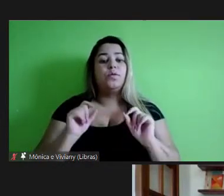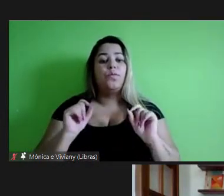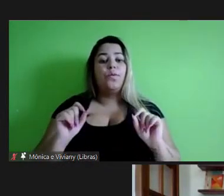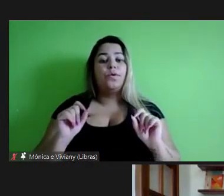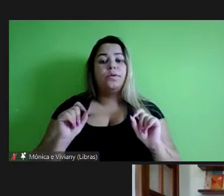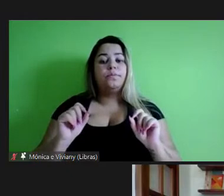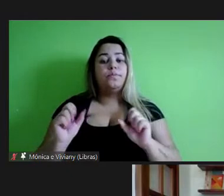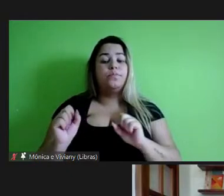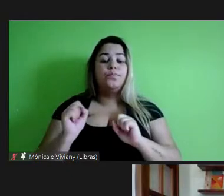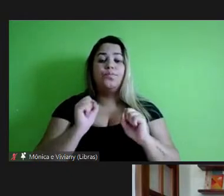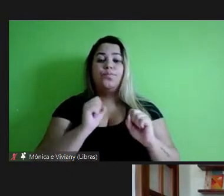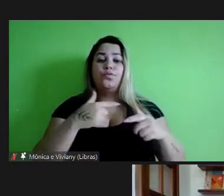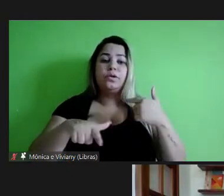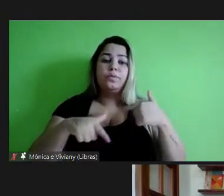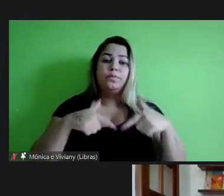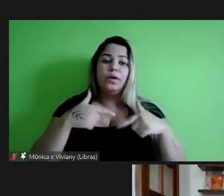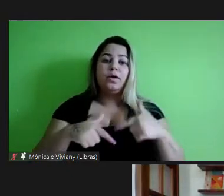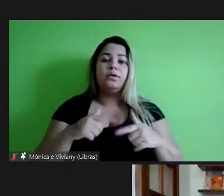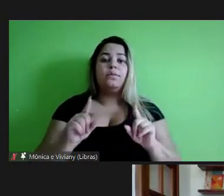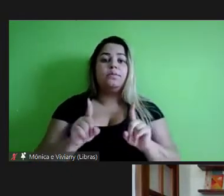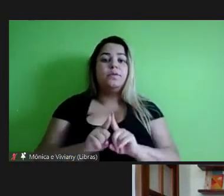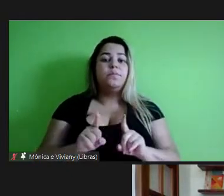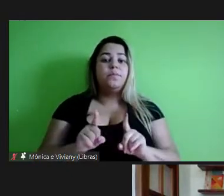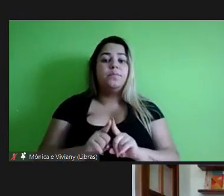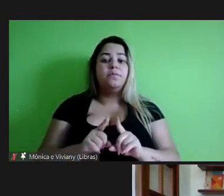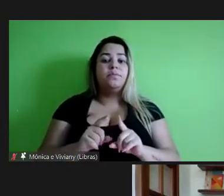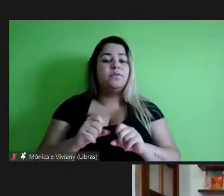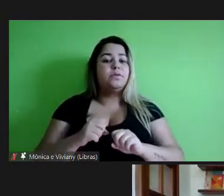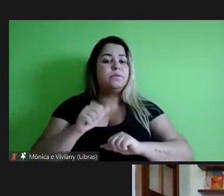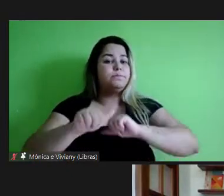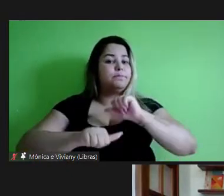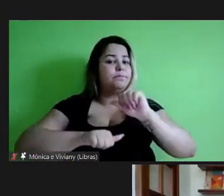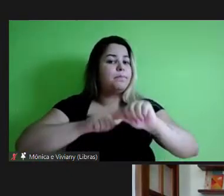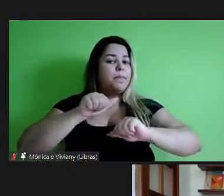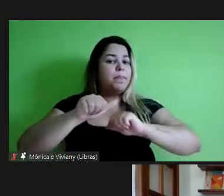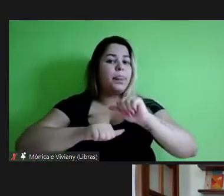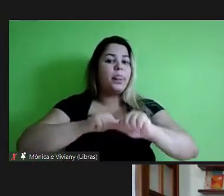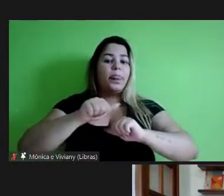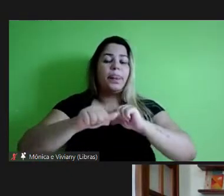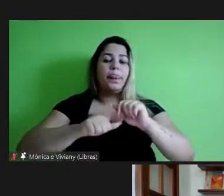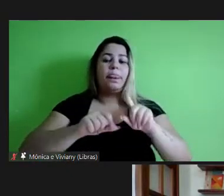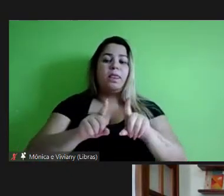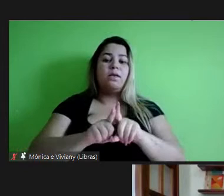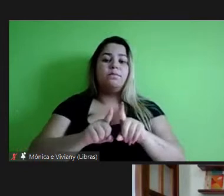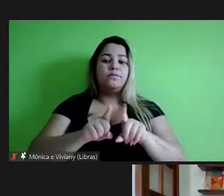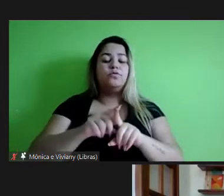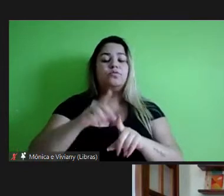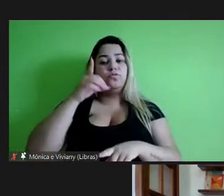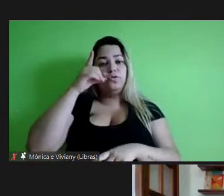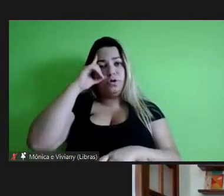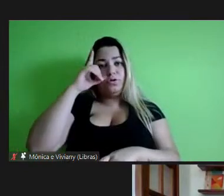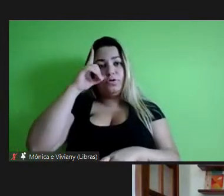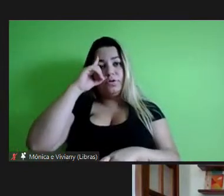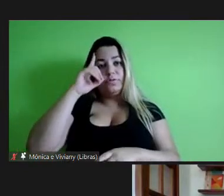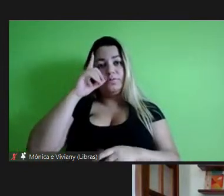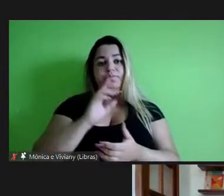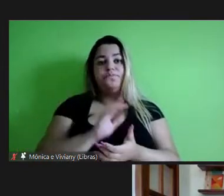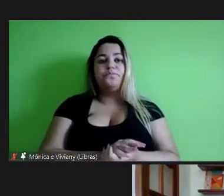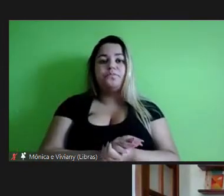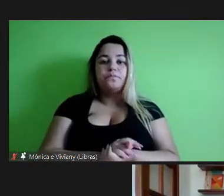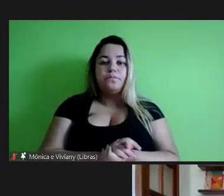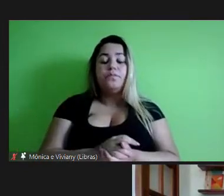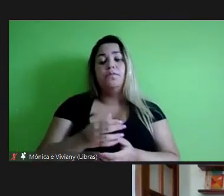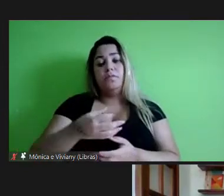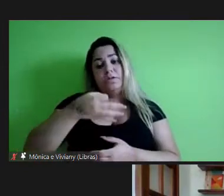this that you can work on and act on to make right transformations within that day-to-day